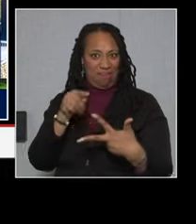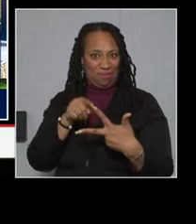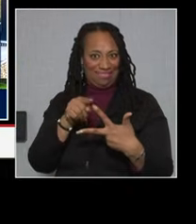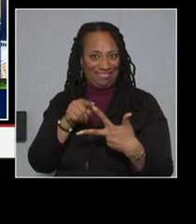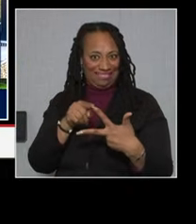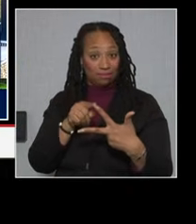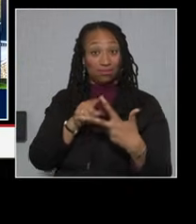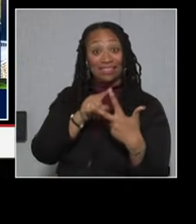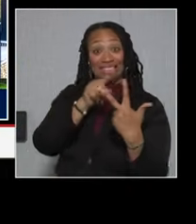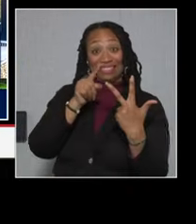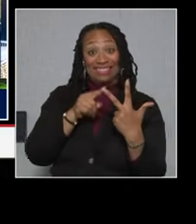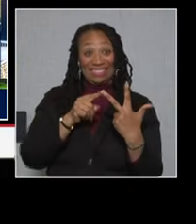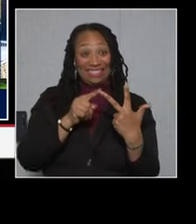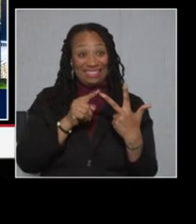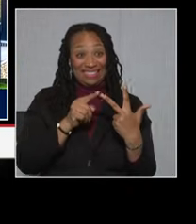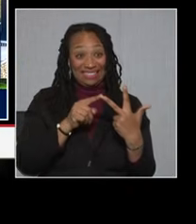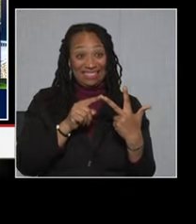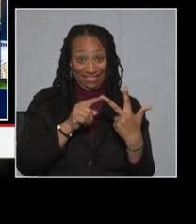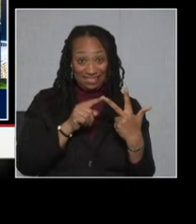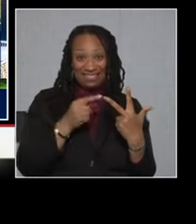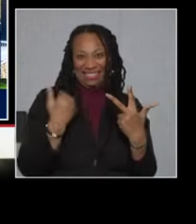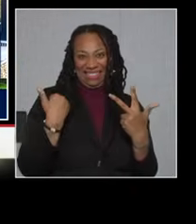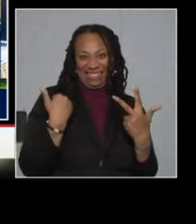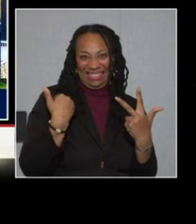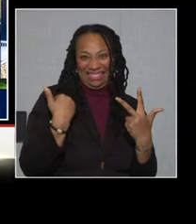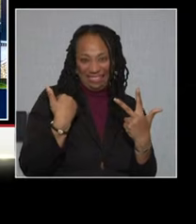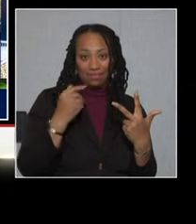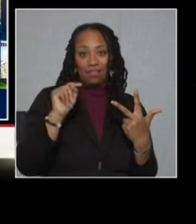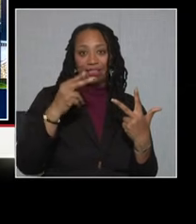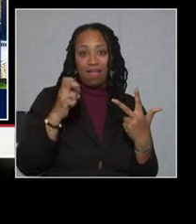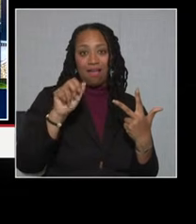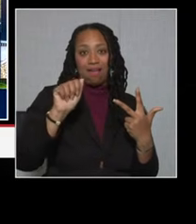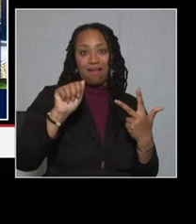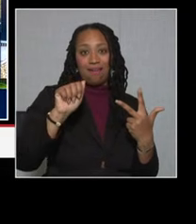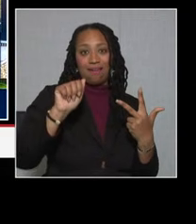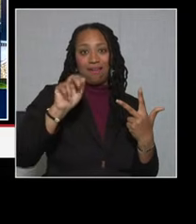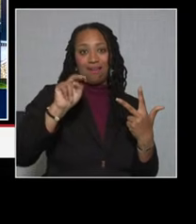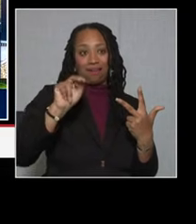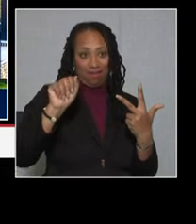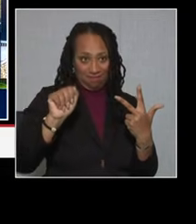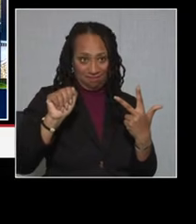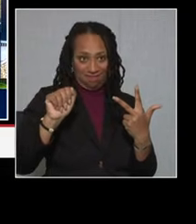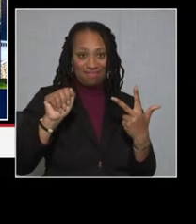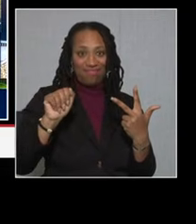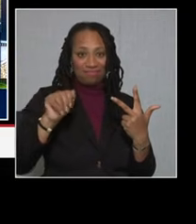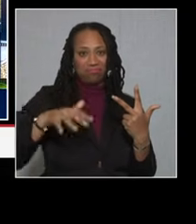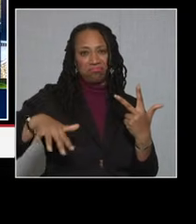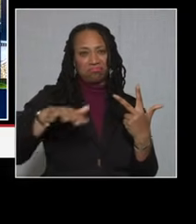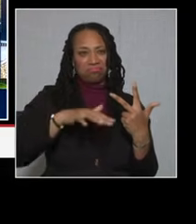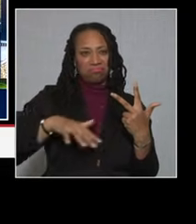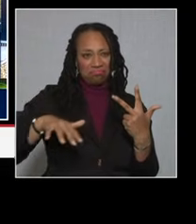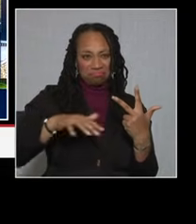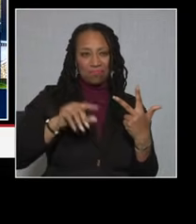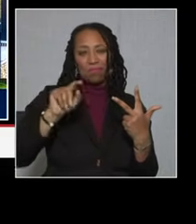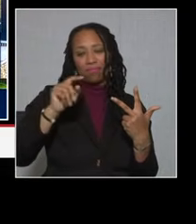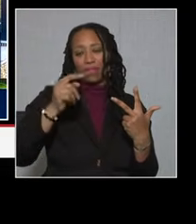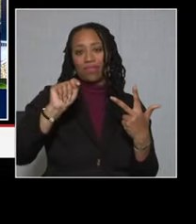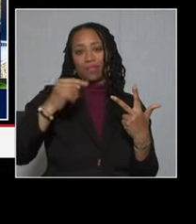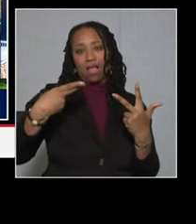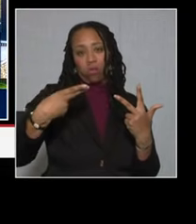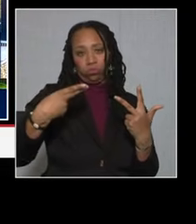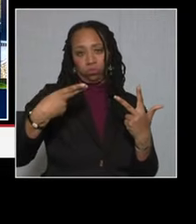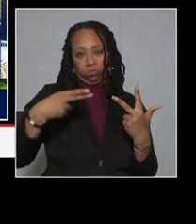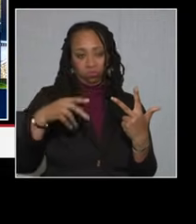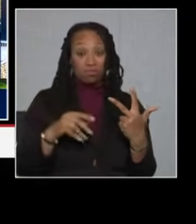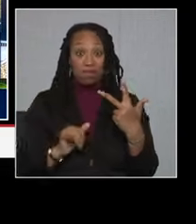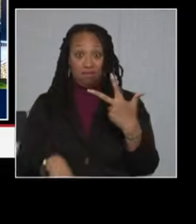we opened projects at the Bridge District and Berry Farms that are delivering housing and amenities to Ward 8.